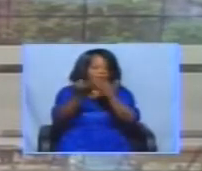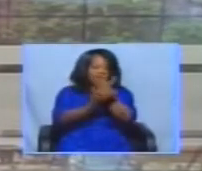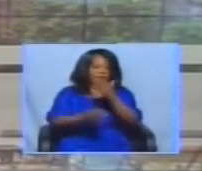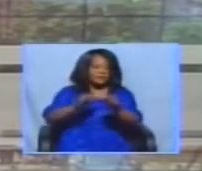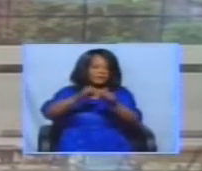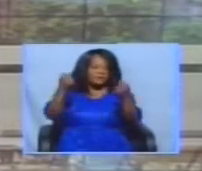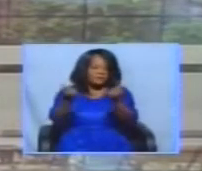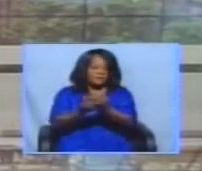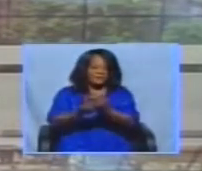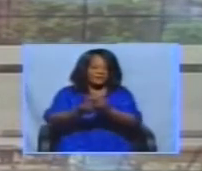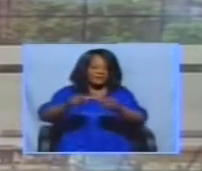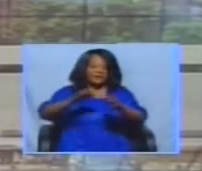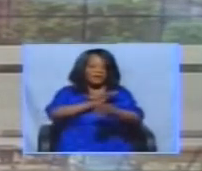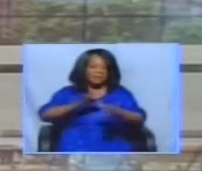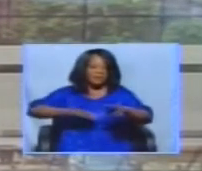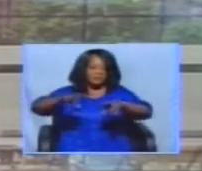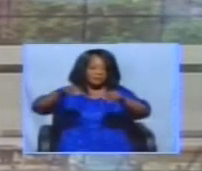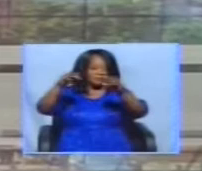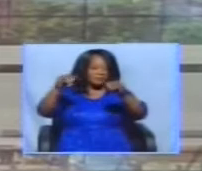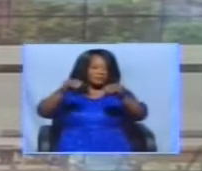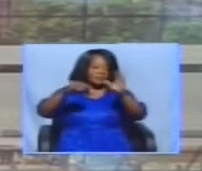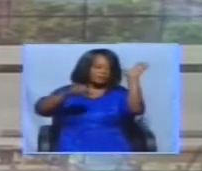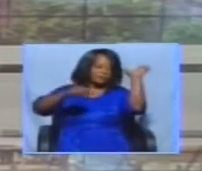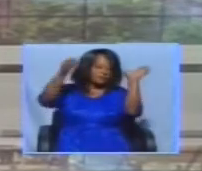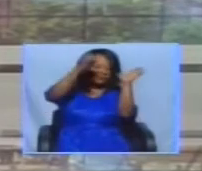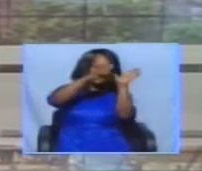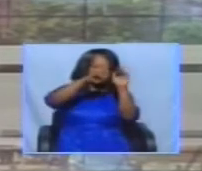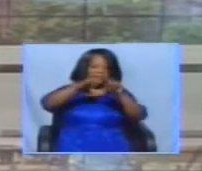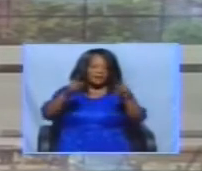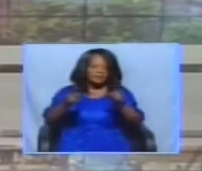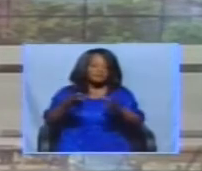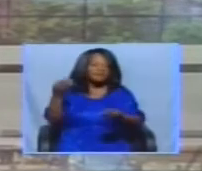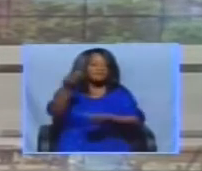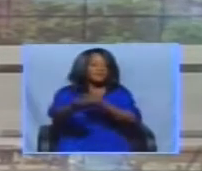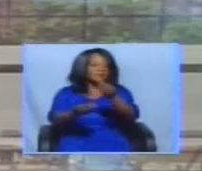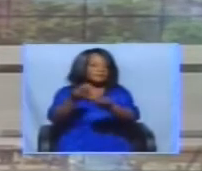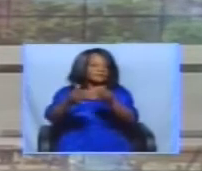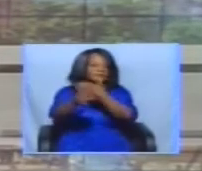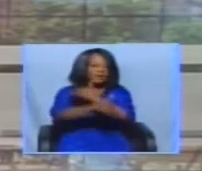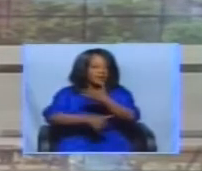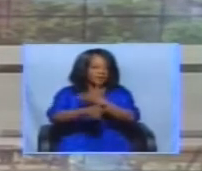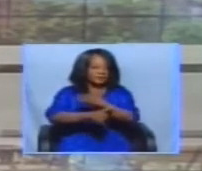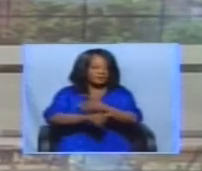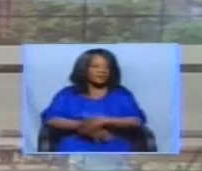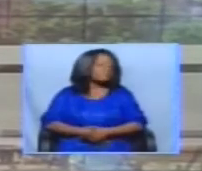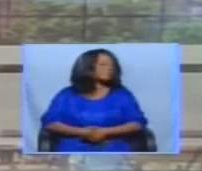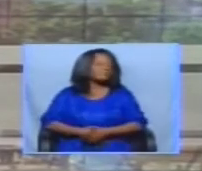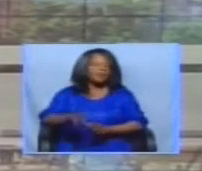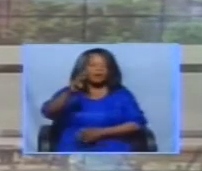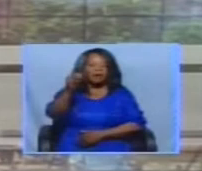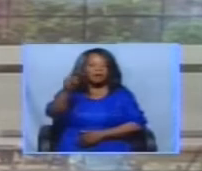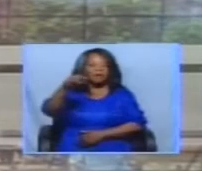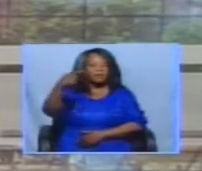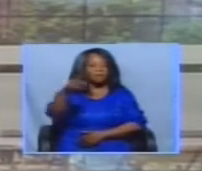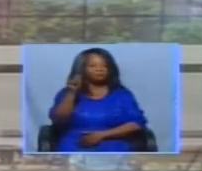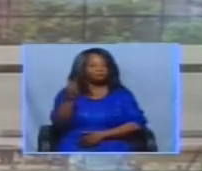says setting up milling plants will enable small-scale farmers effectively contribute to the country's food security. Mr. Wang adds that